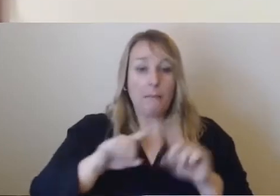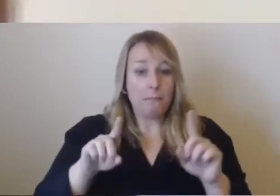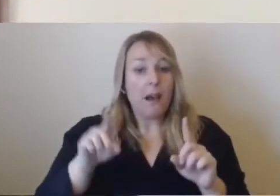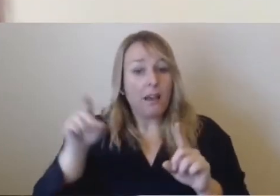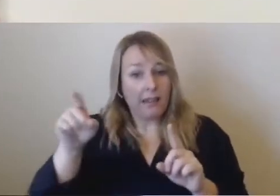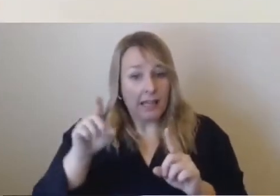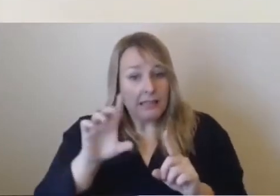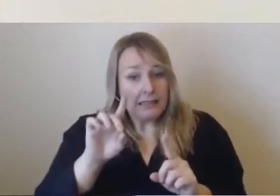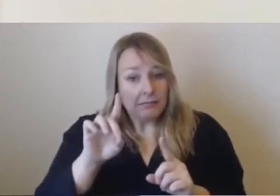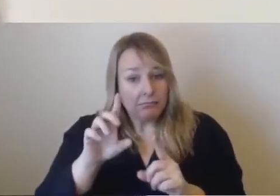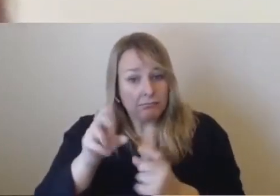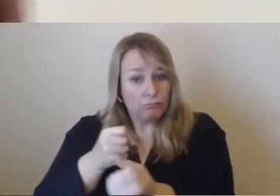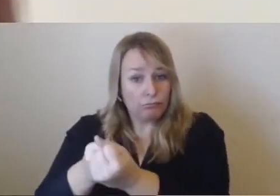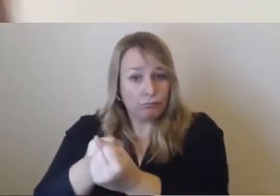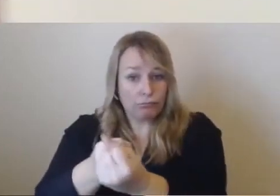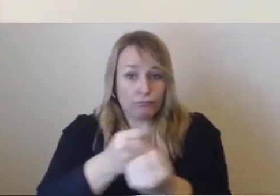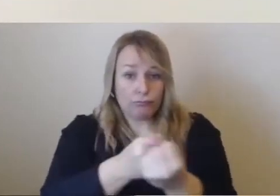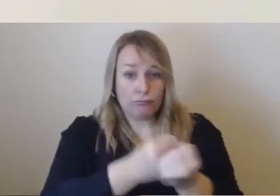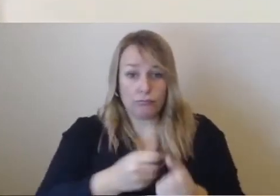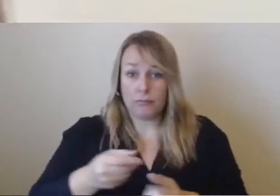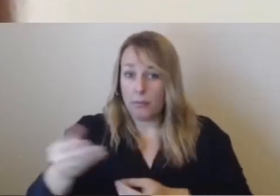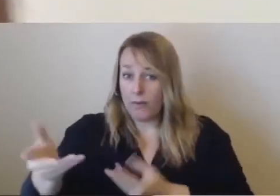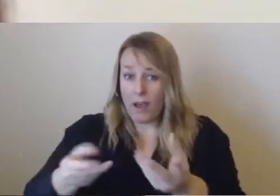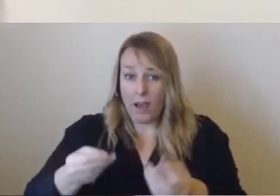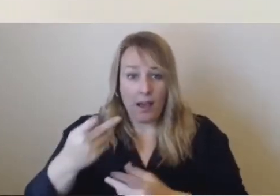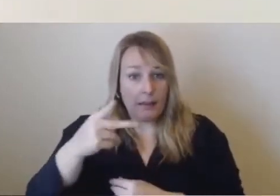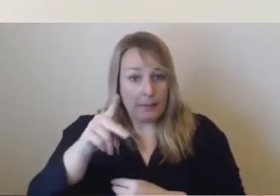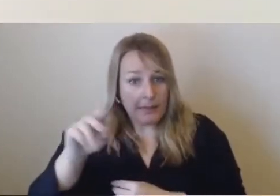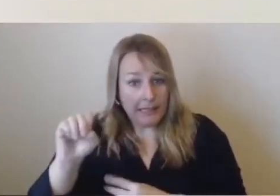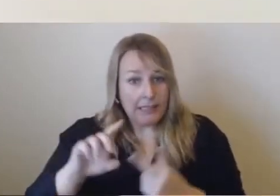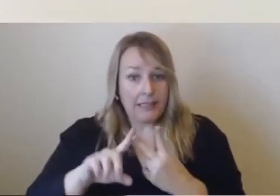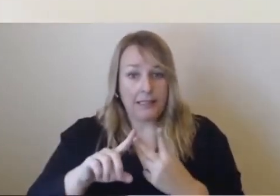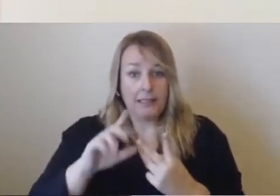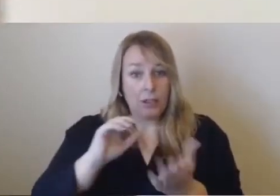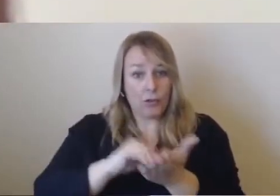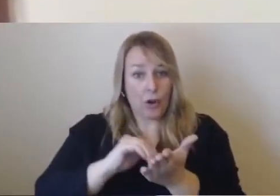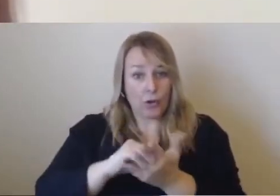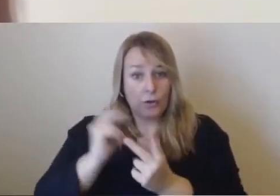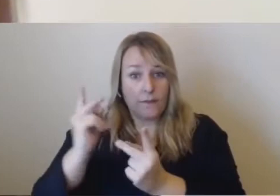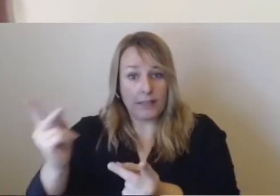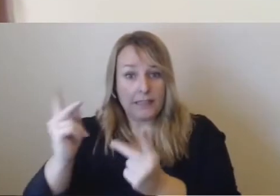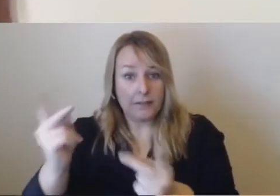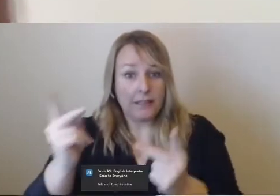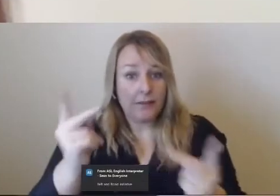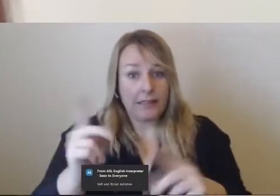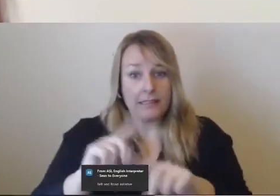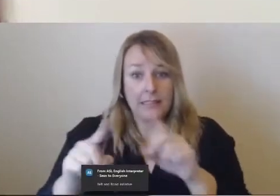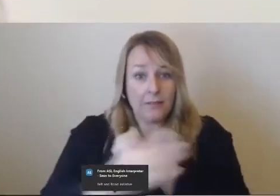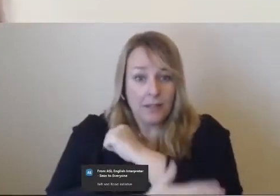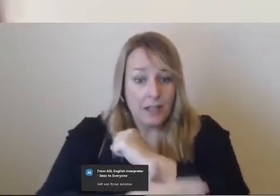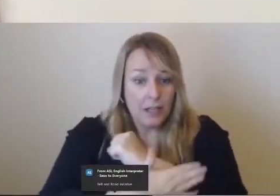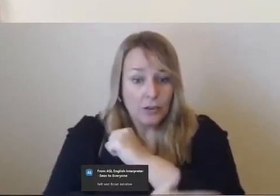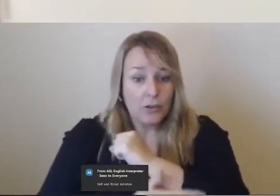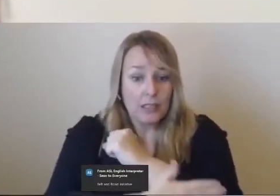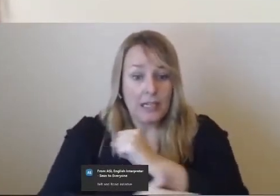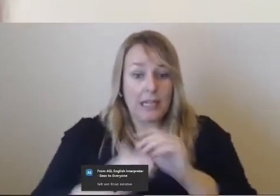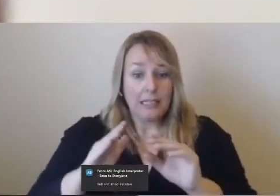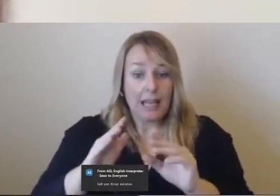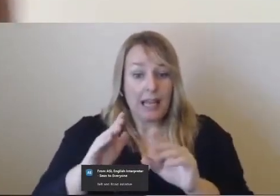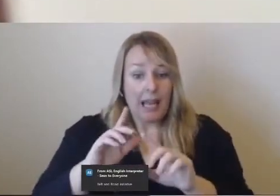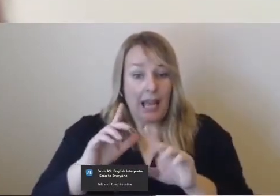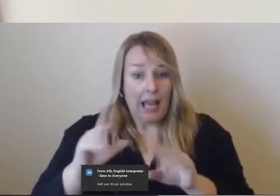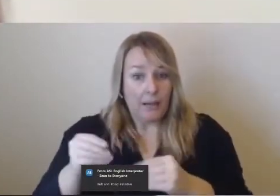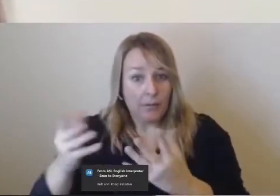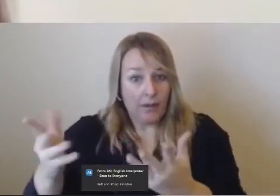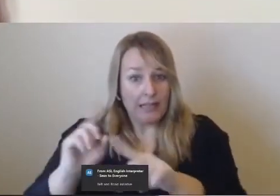world providing PPE, sending doctors, providing, you know, various levels of expertise. And on the vaccine